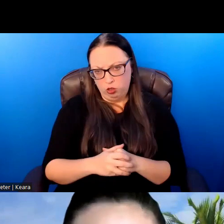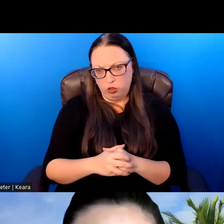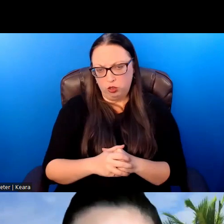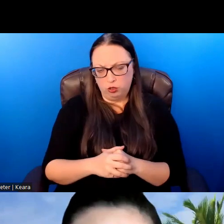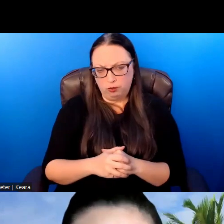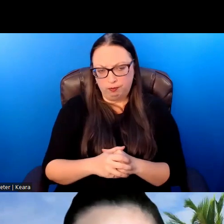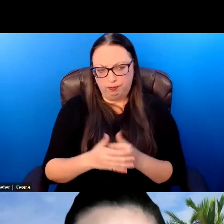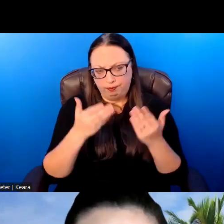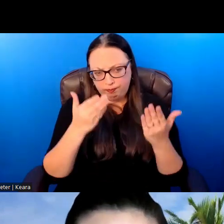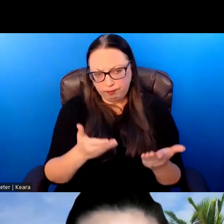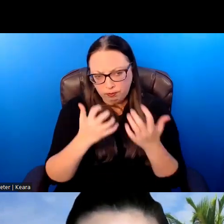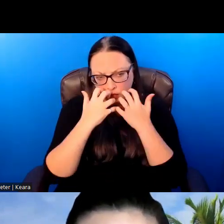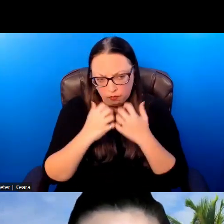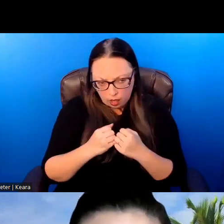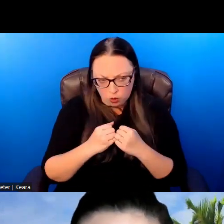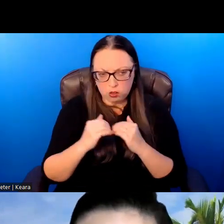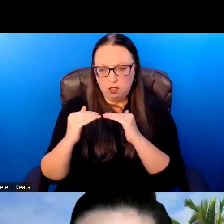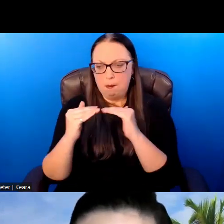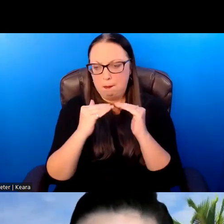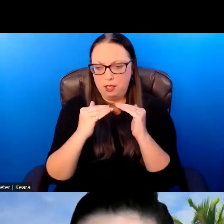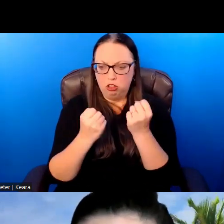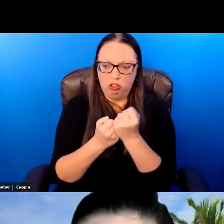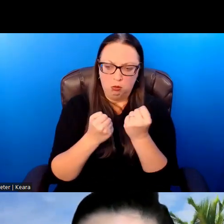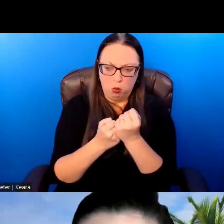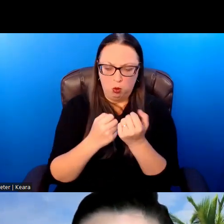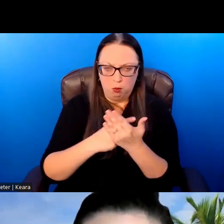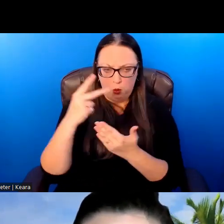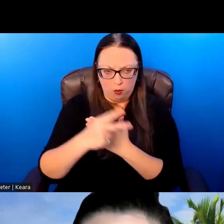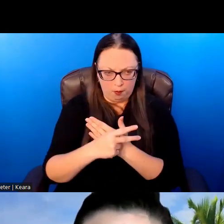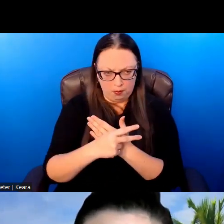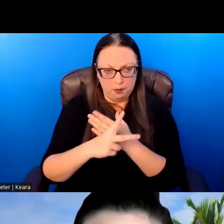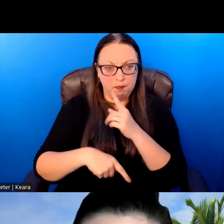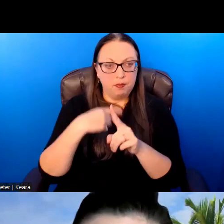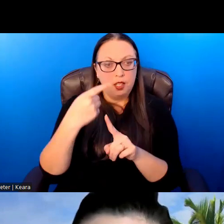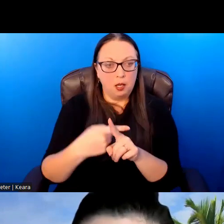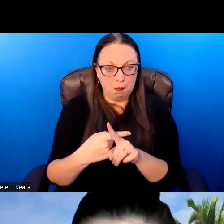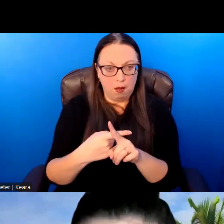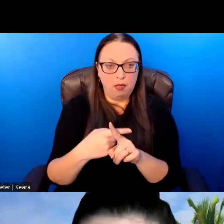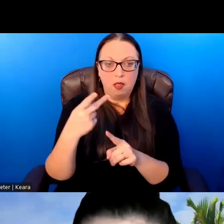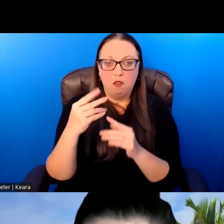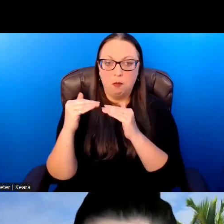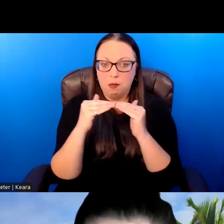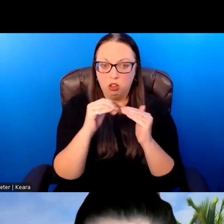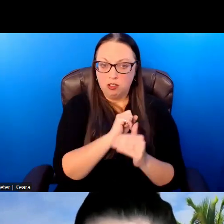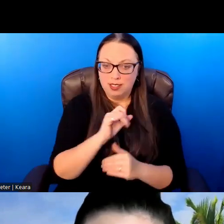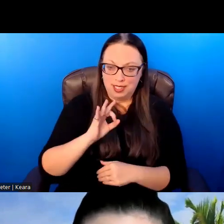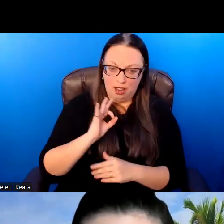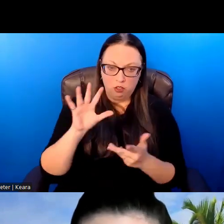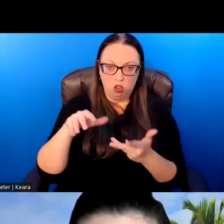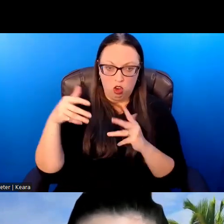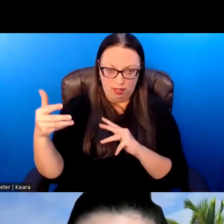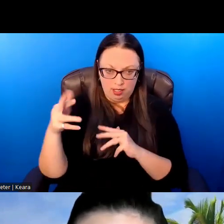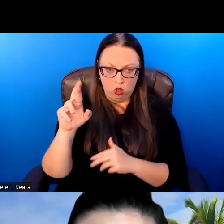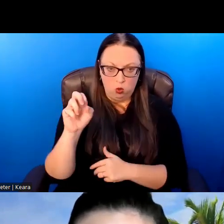Here are some values of peer support programs. In a month of peer staff crisis